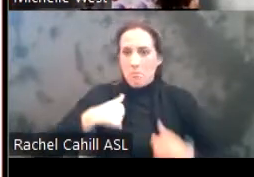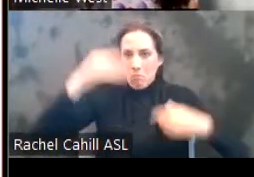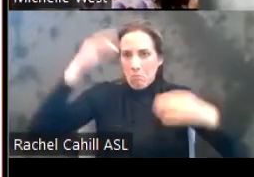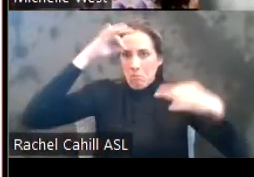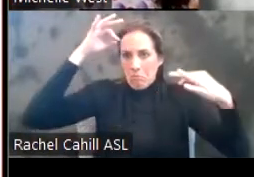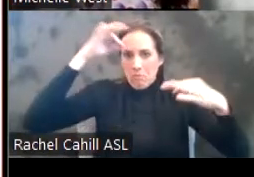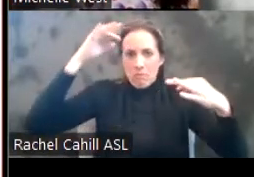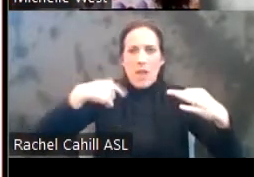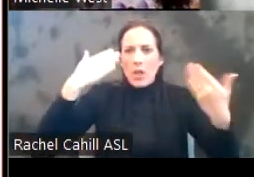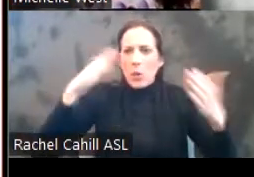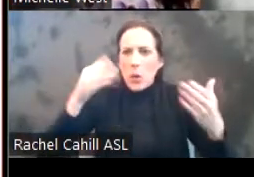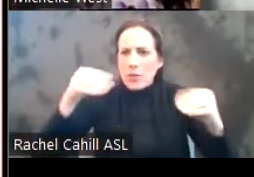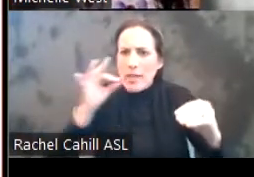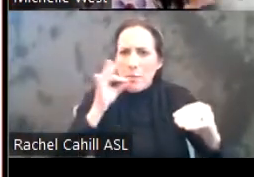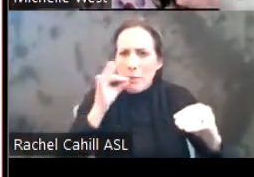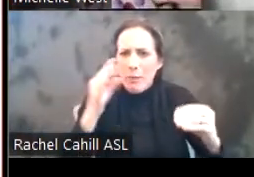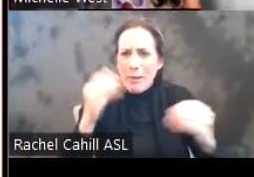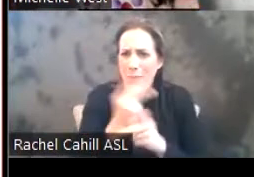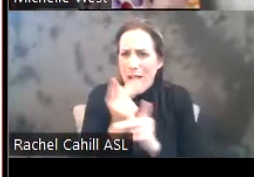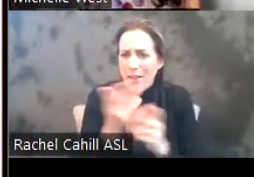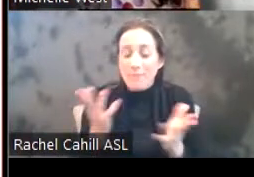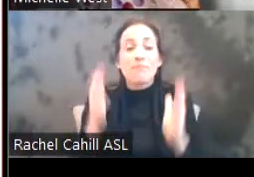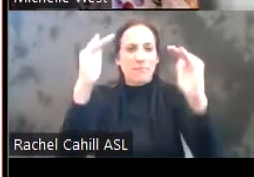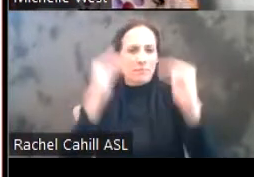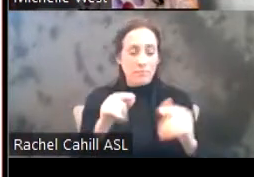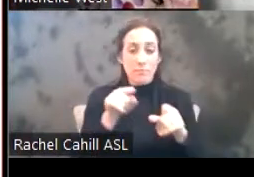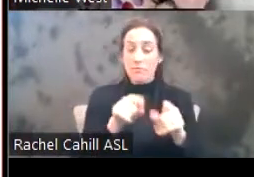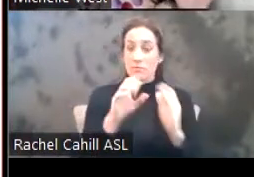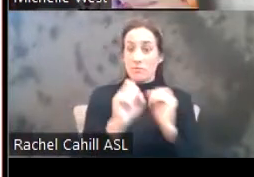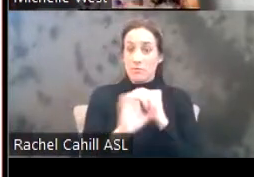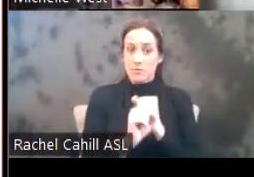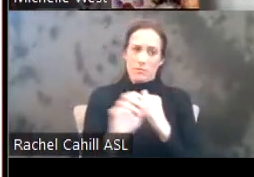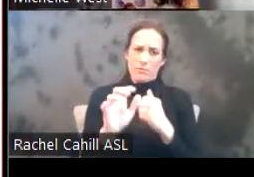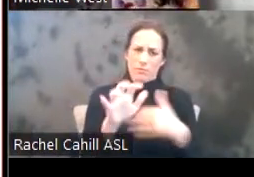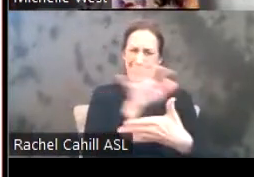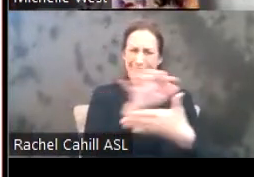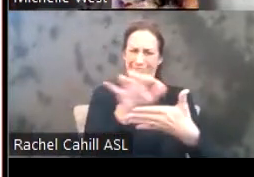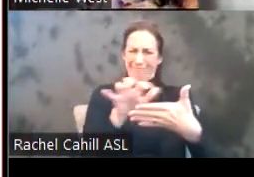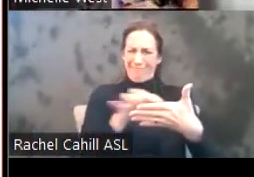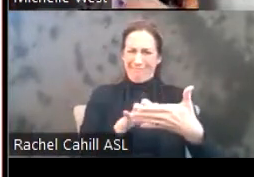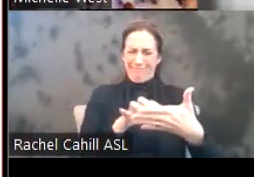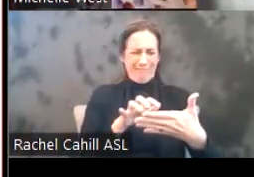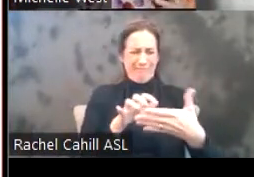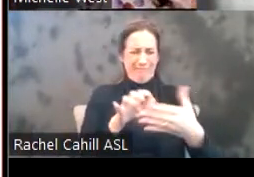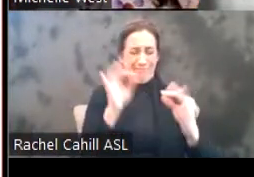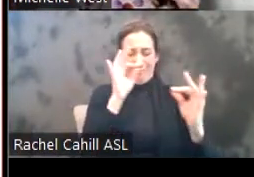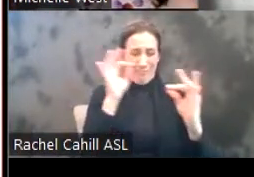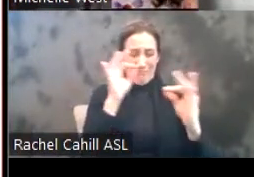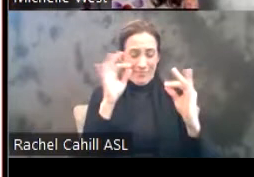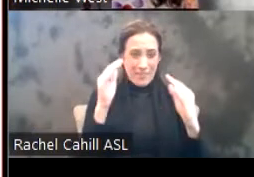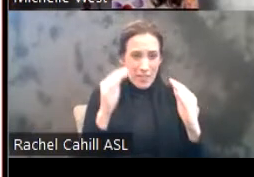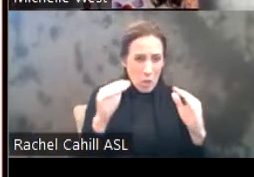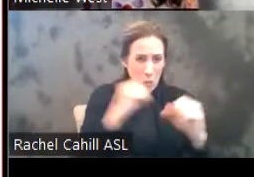is. Not good. This is way too busy. Again, it says protect pets and family from killer radon. Then it